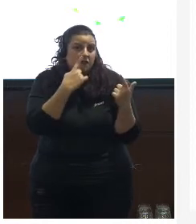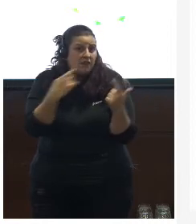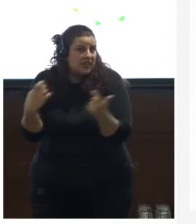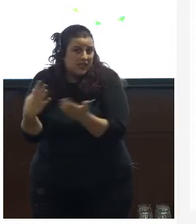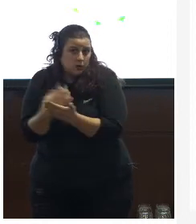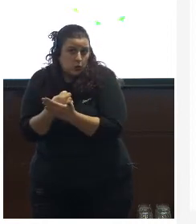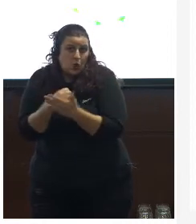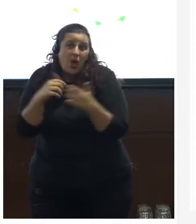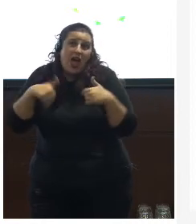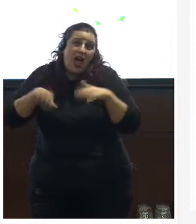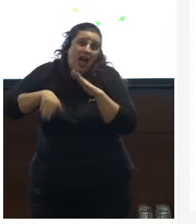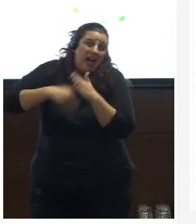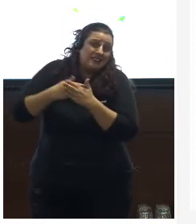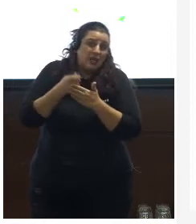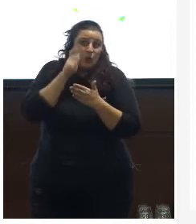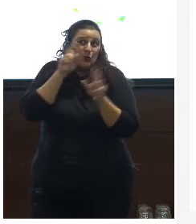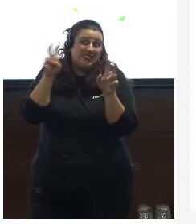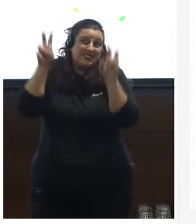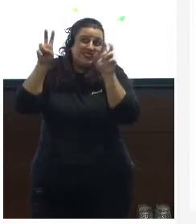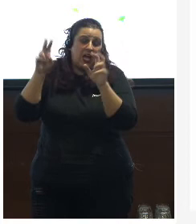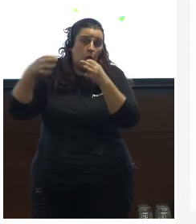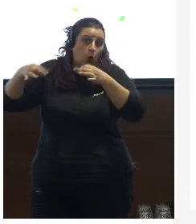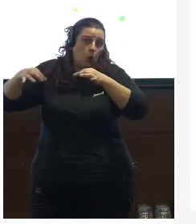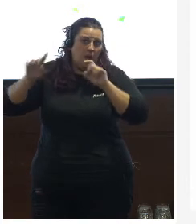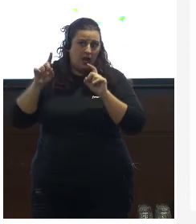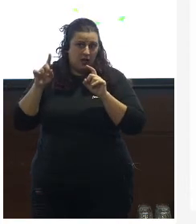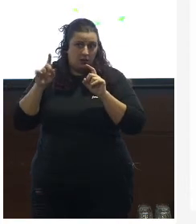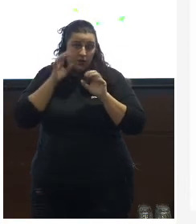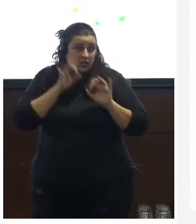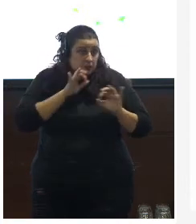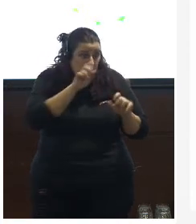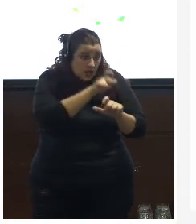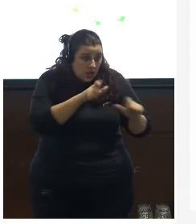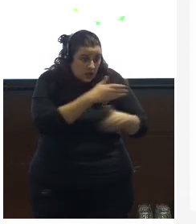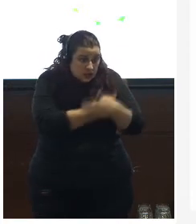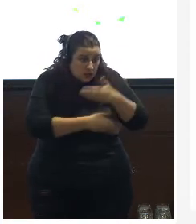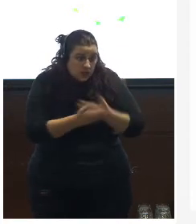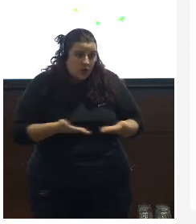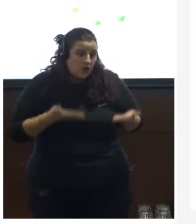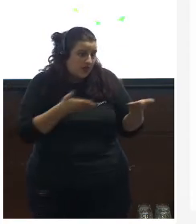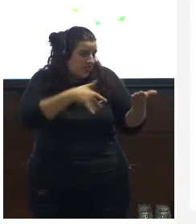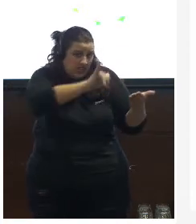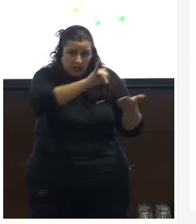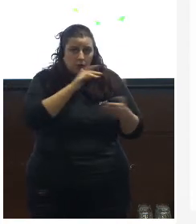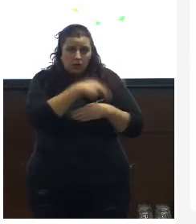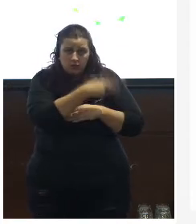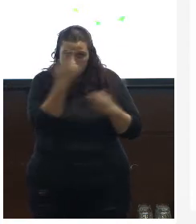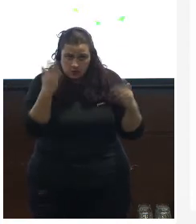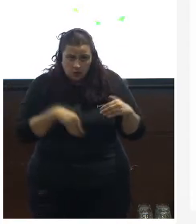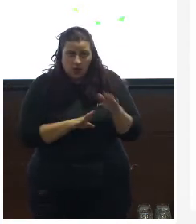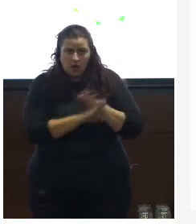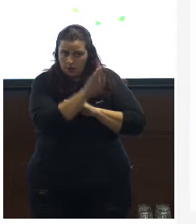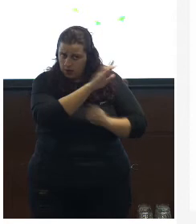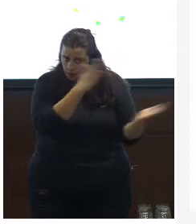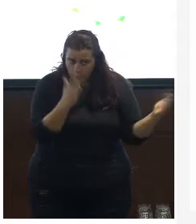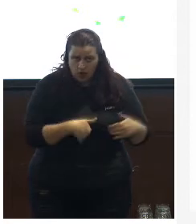public transportation. It has an ancient street structure with almost no ramps and facilities. So before trying to